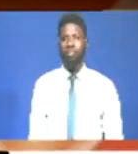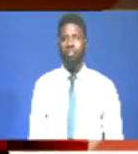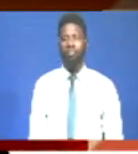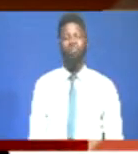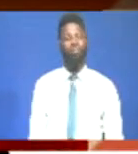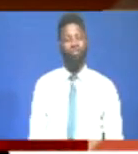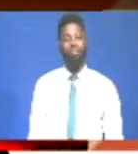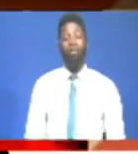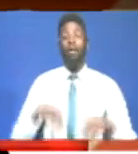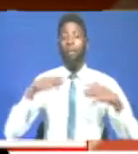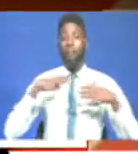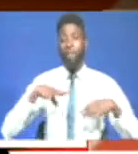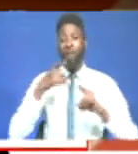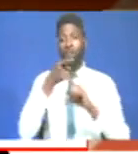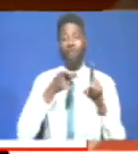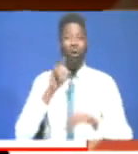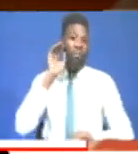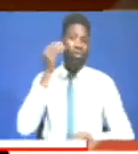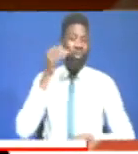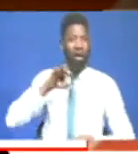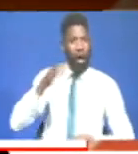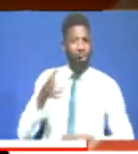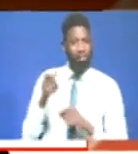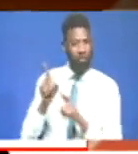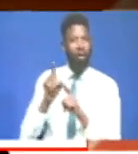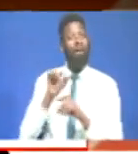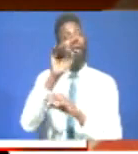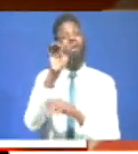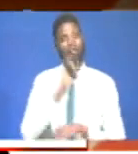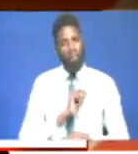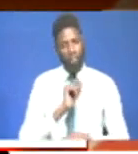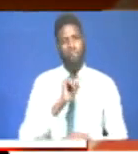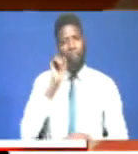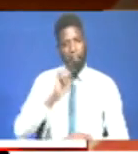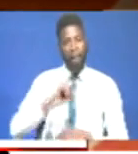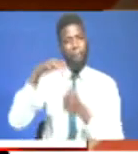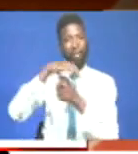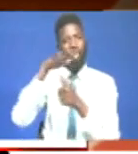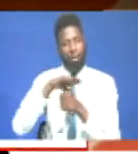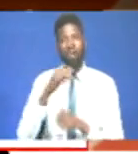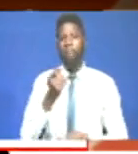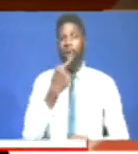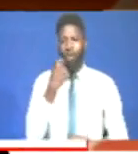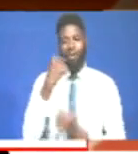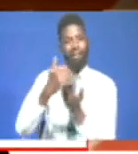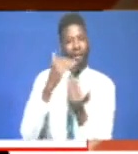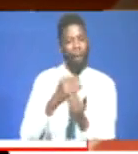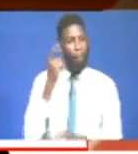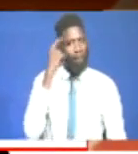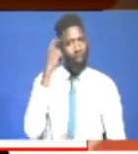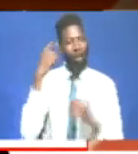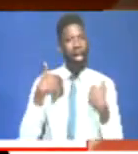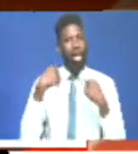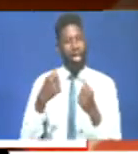And residents from Isiolo County have been urged to prioritize medical treatment of mental health disorders amid